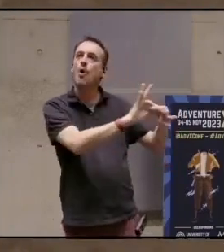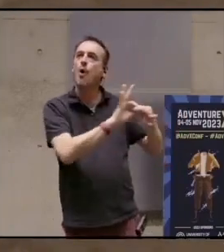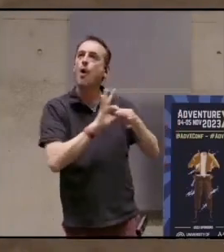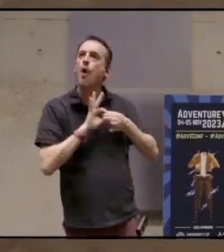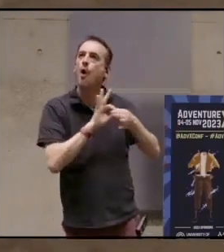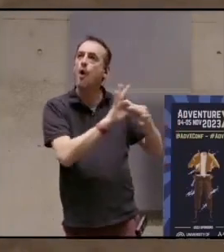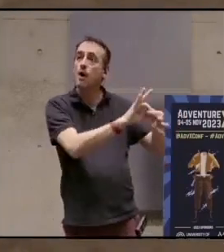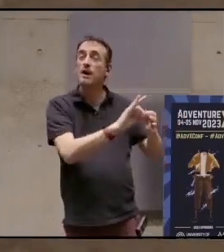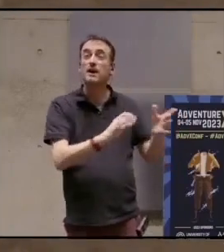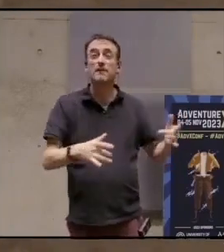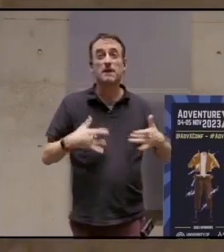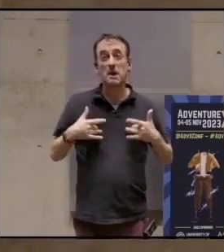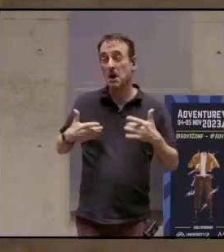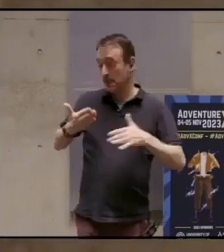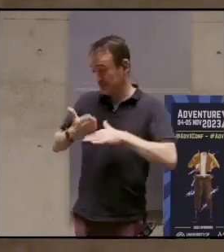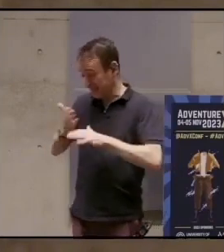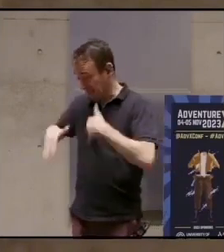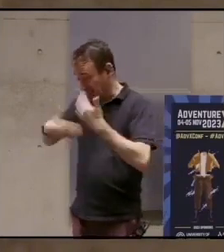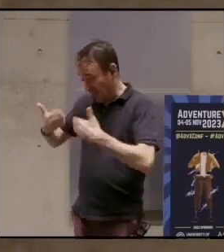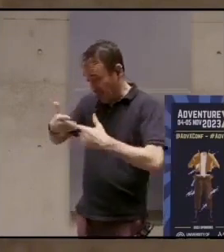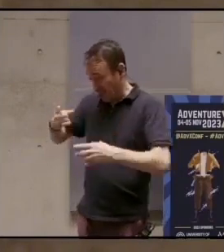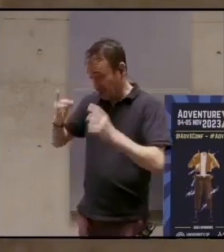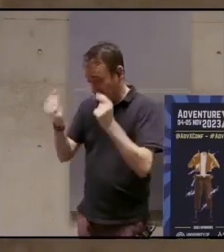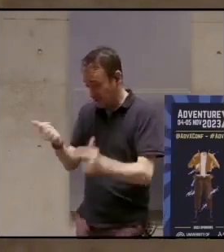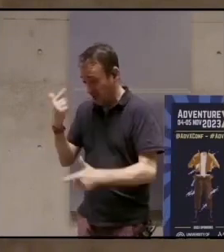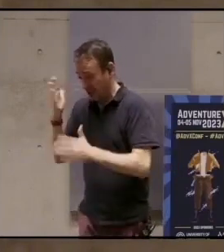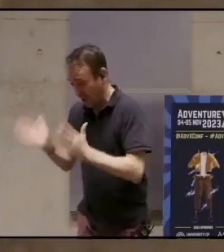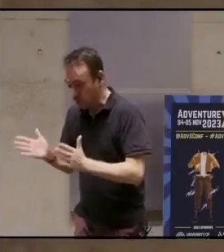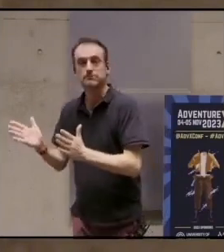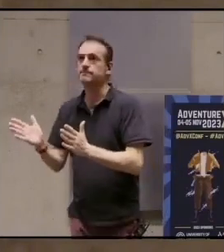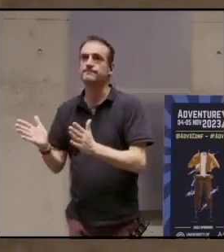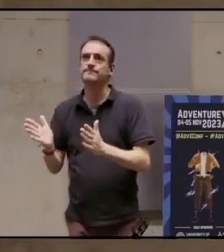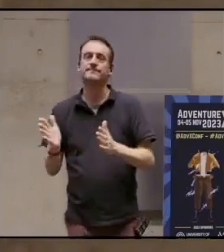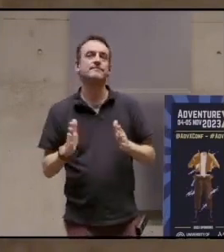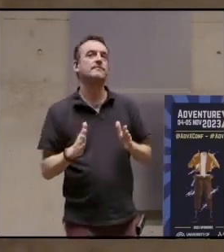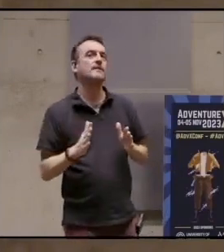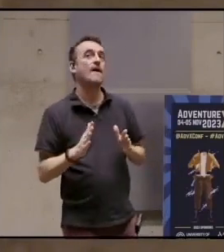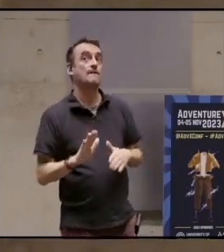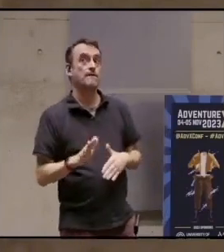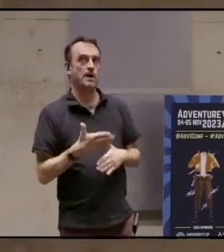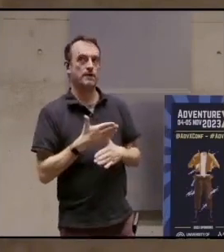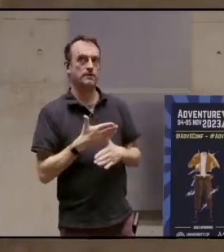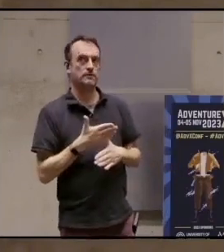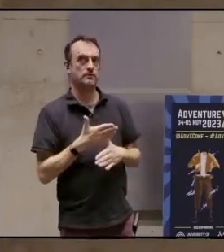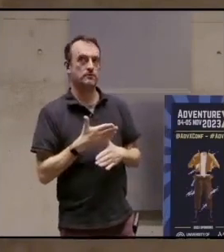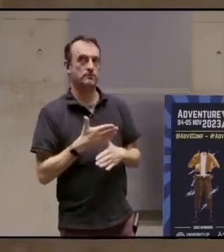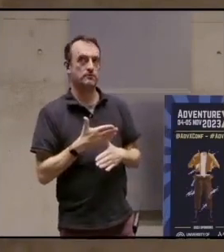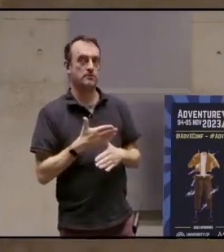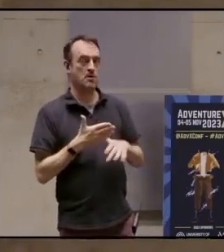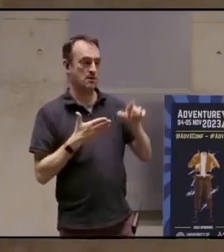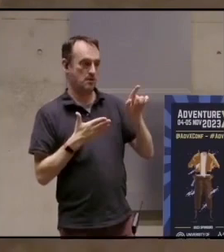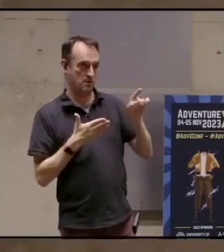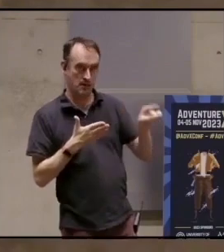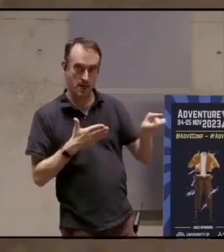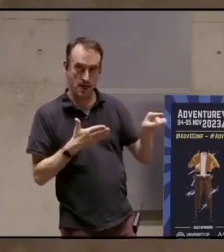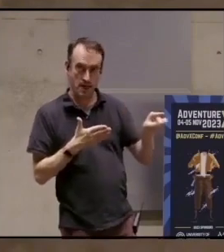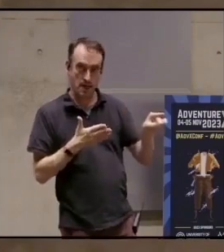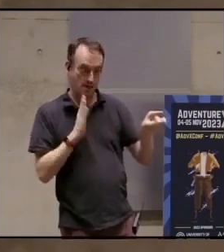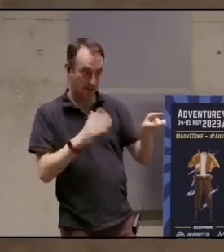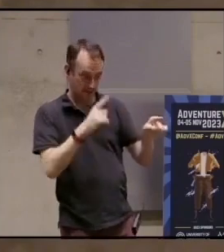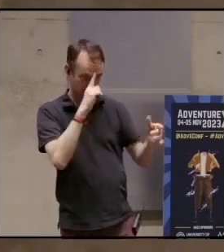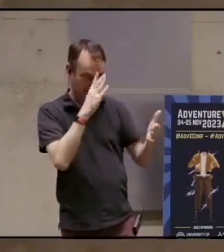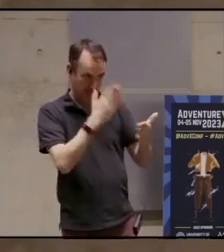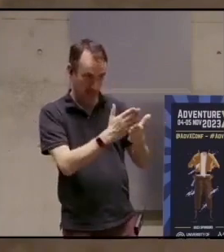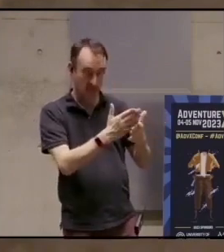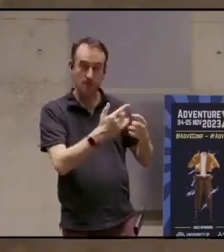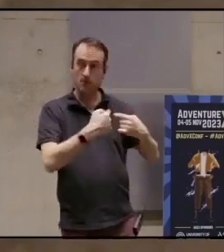into your time, but step one is allowing them to believe that you are a person who wants the best out of them